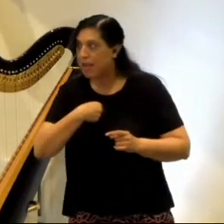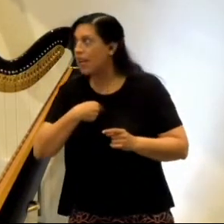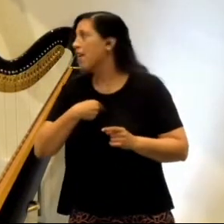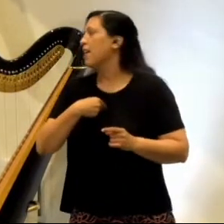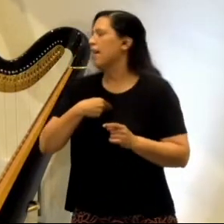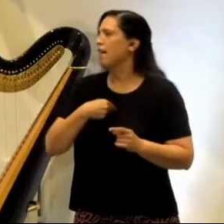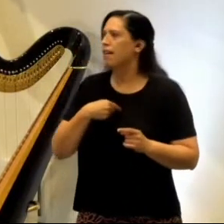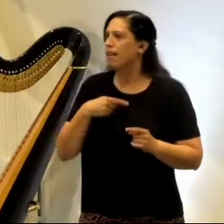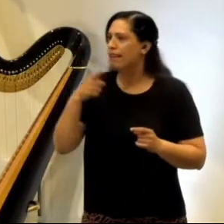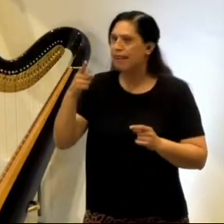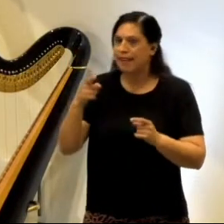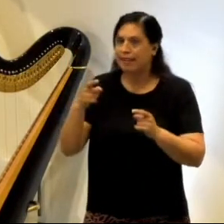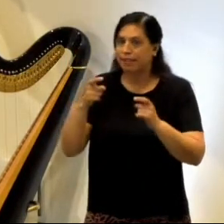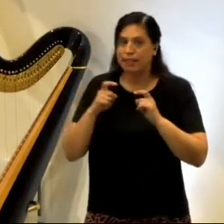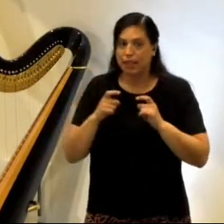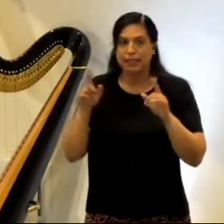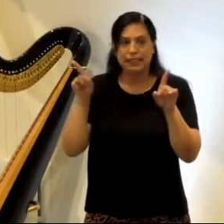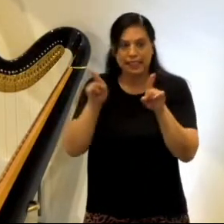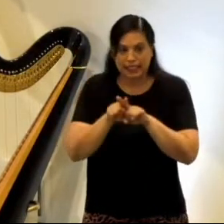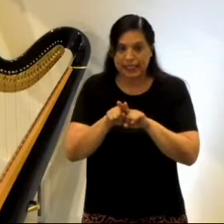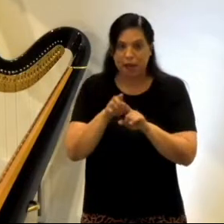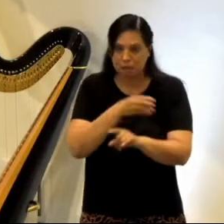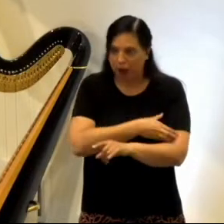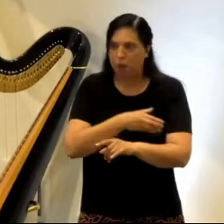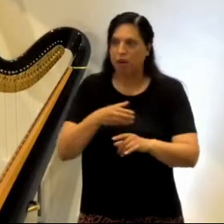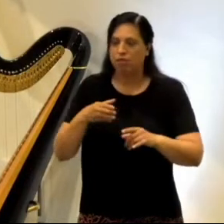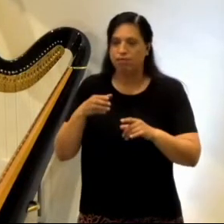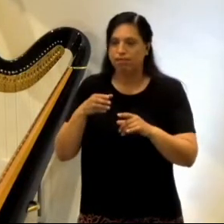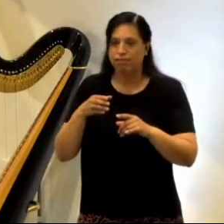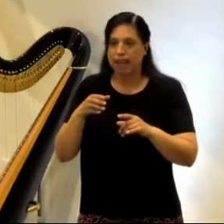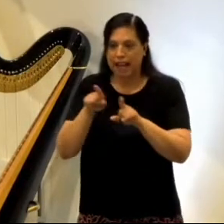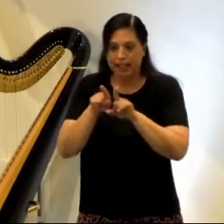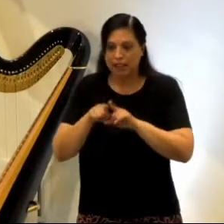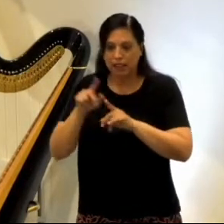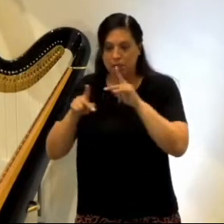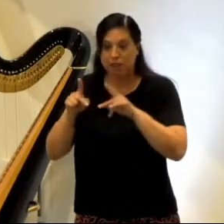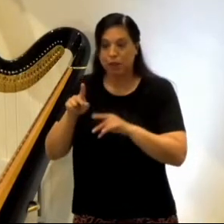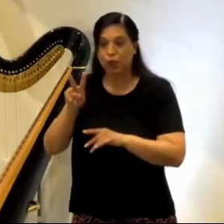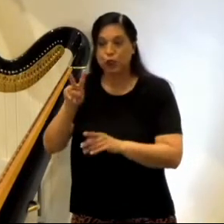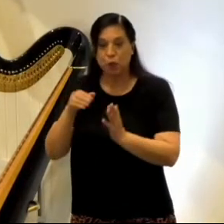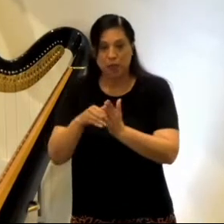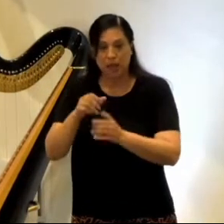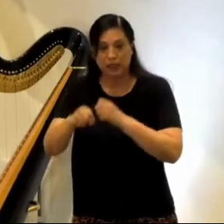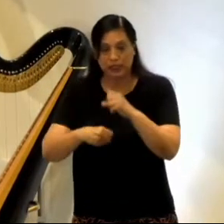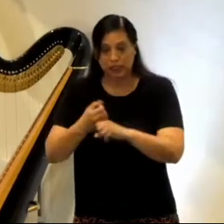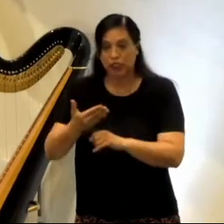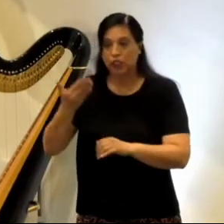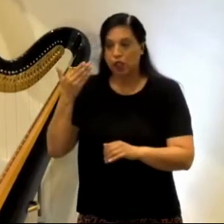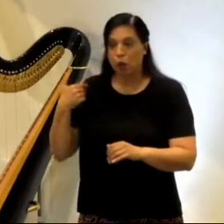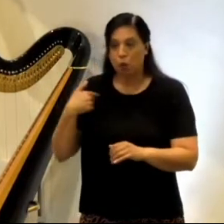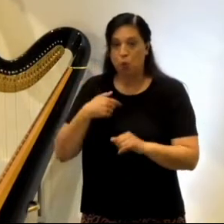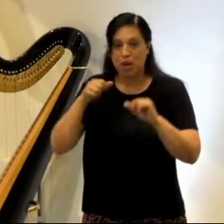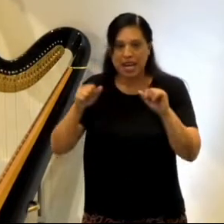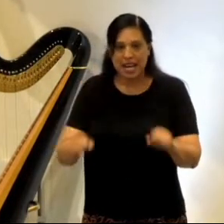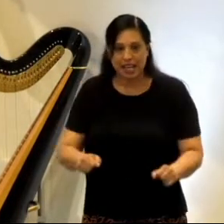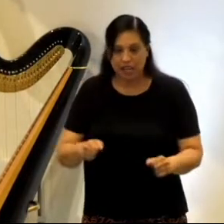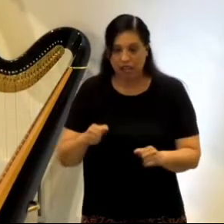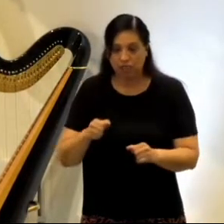those Pentecost people 2,000 years ago. We get to share the cure for the deadly sin